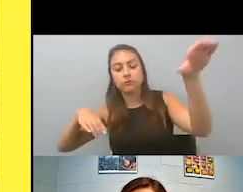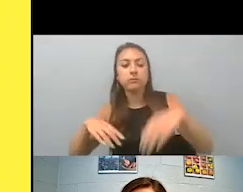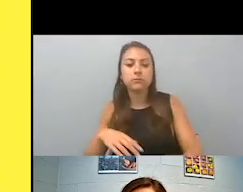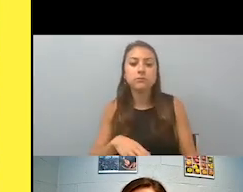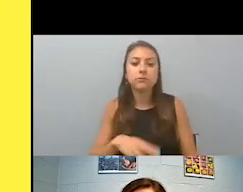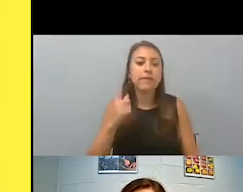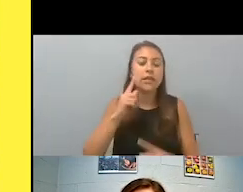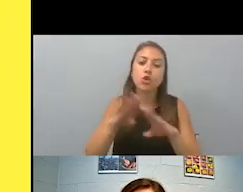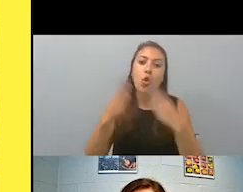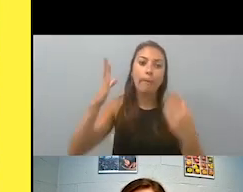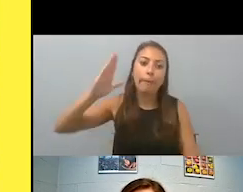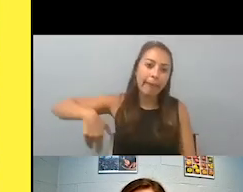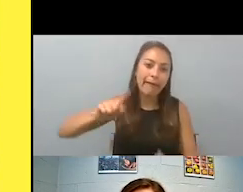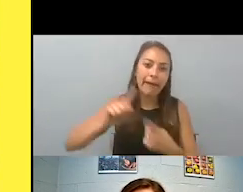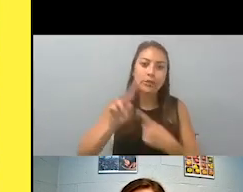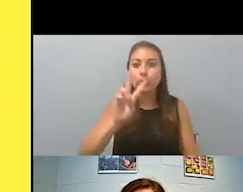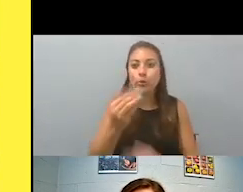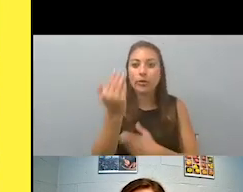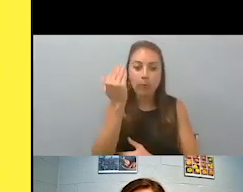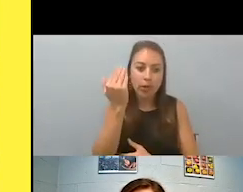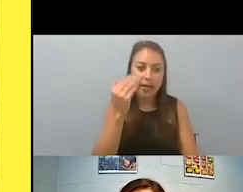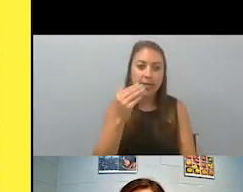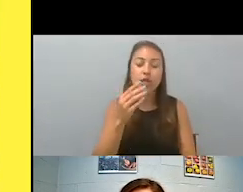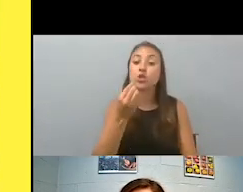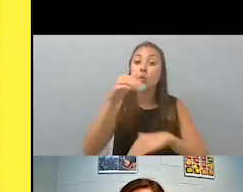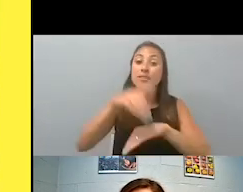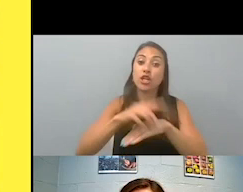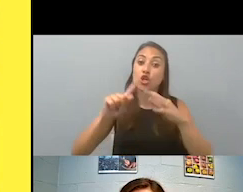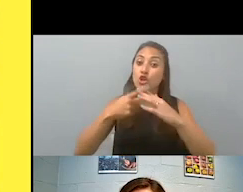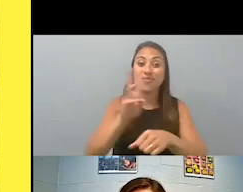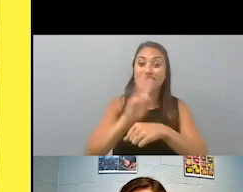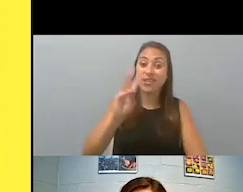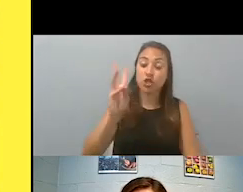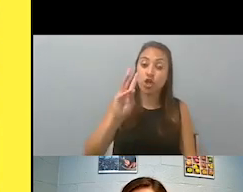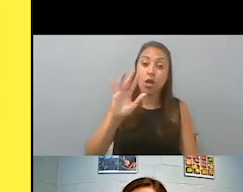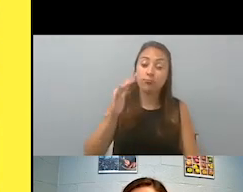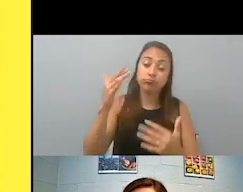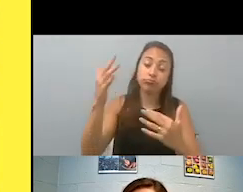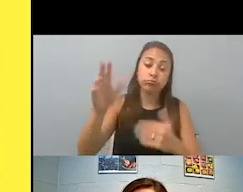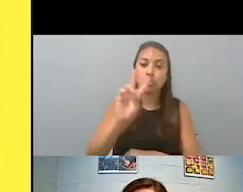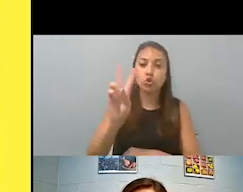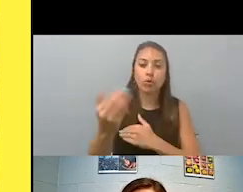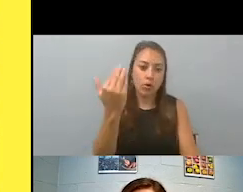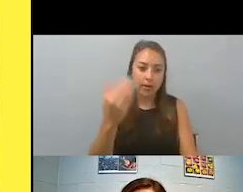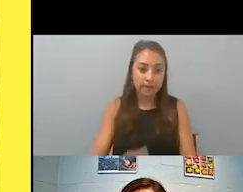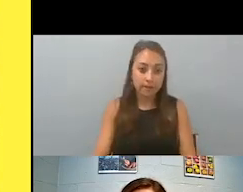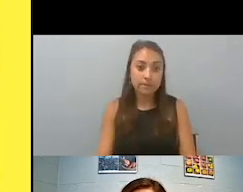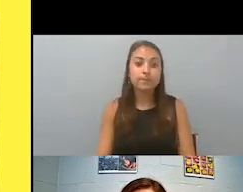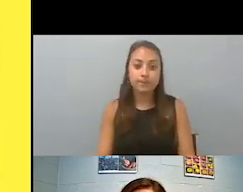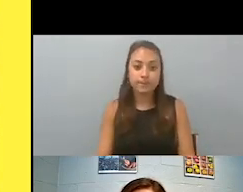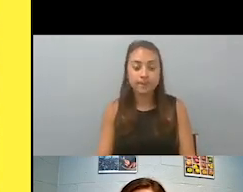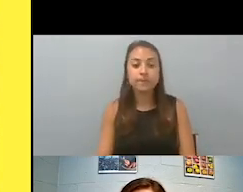until 2 a.m. every day. So we do dinner service starting at 6, and then we go all the way through the wee hours of the night till 2 a.m. Again,